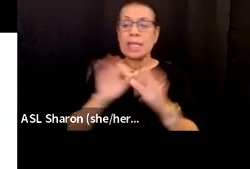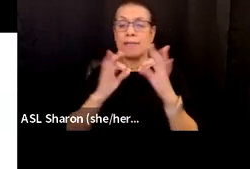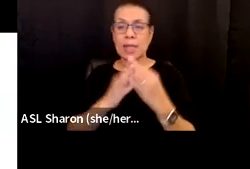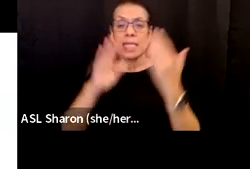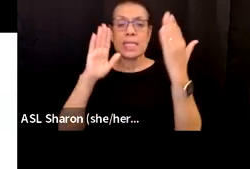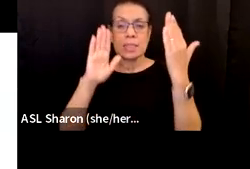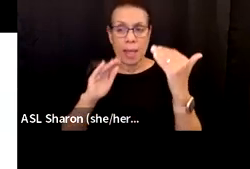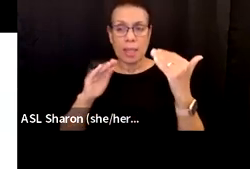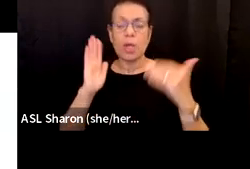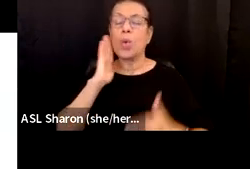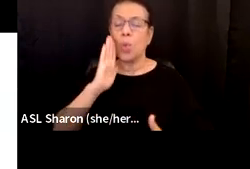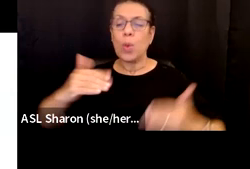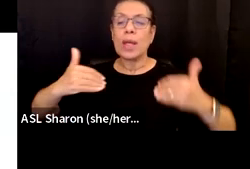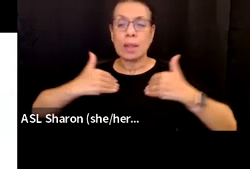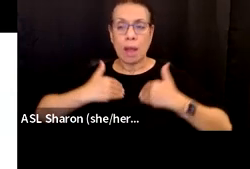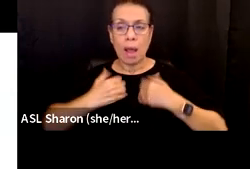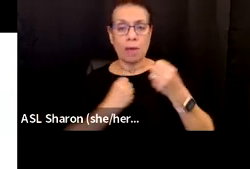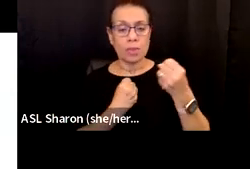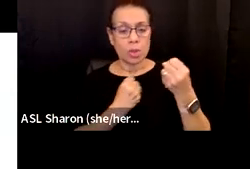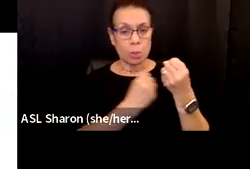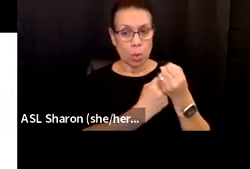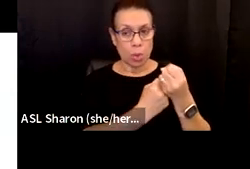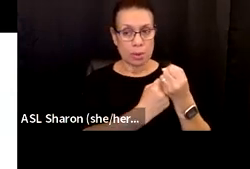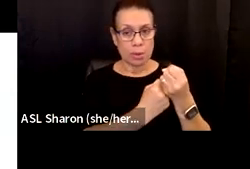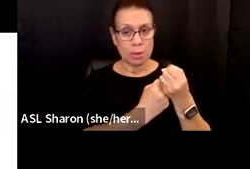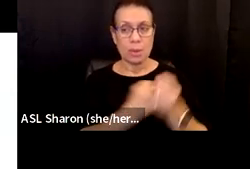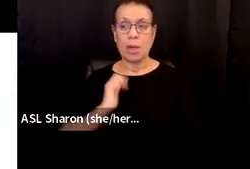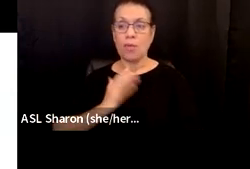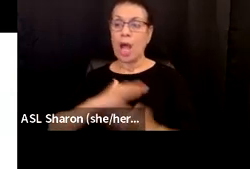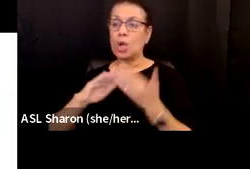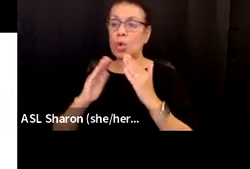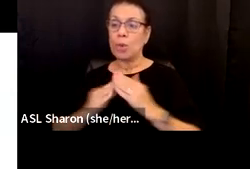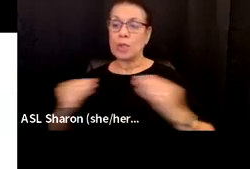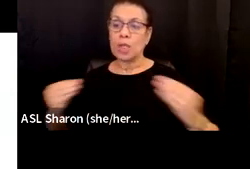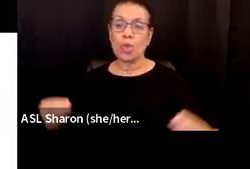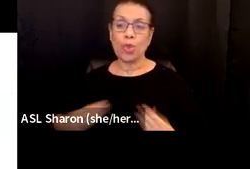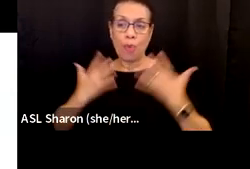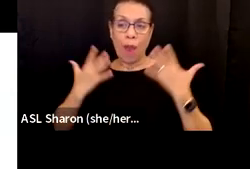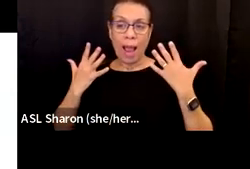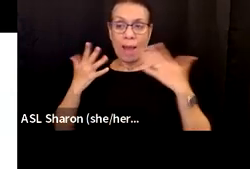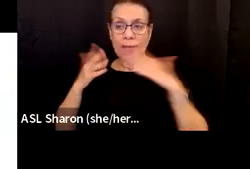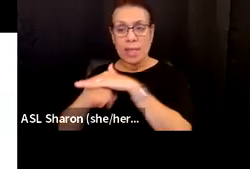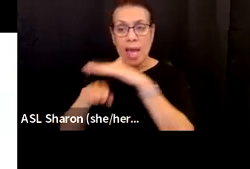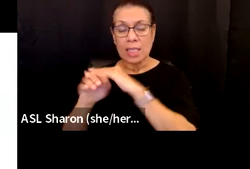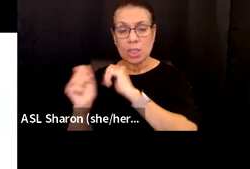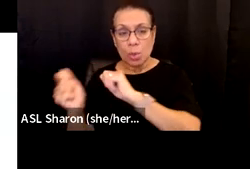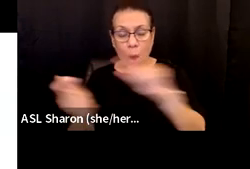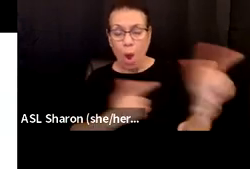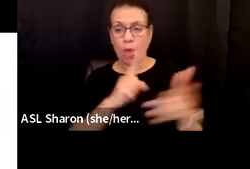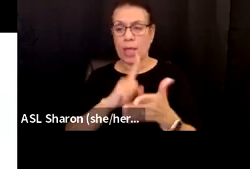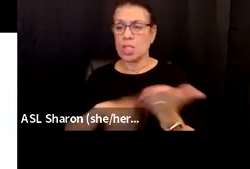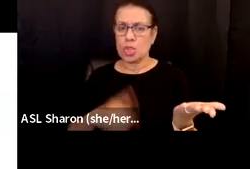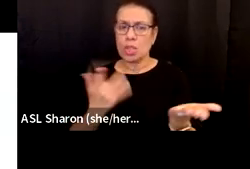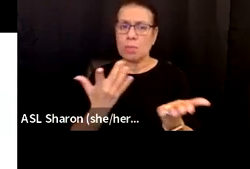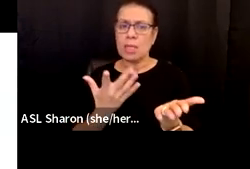receive supports and resources so that our communities can thrive and access all of the opportunities that should be afforded